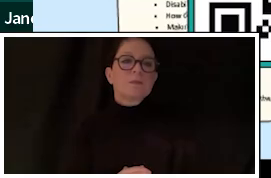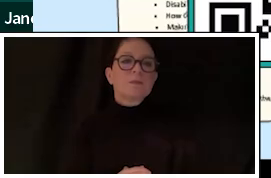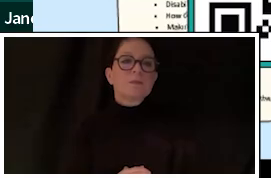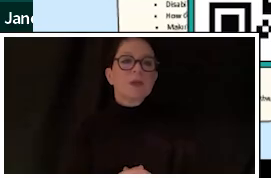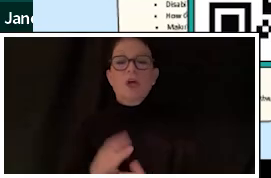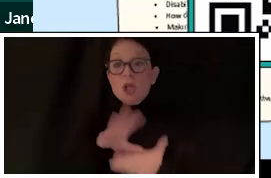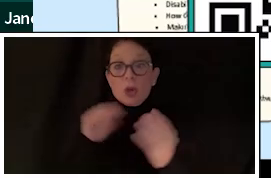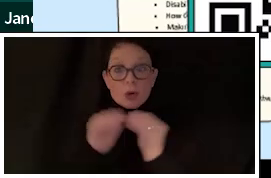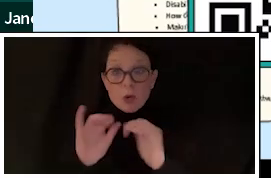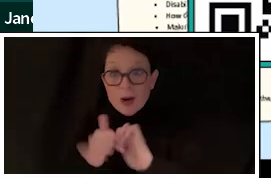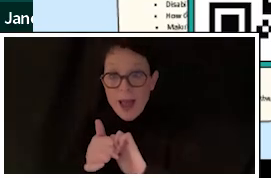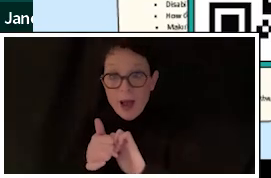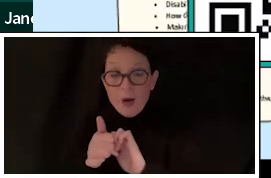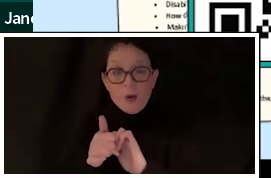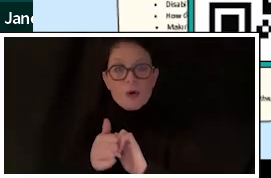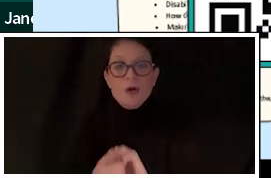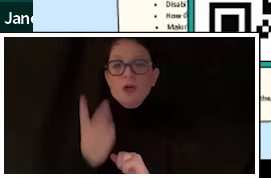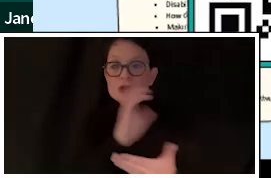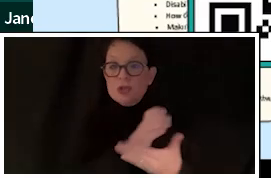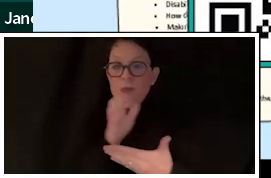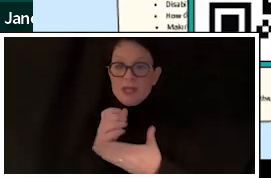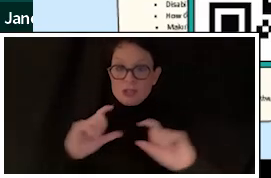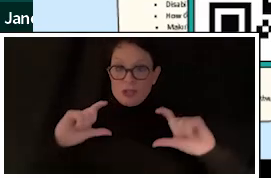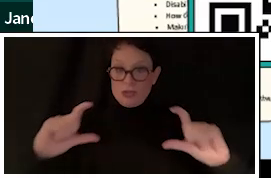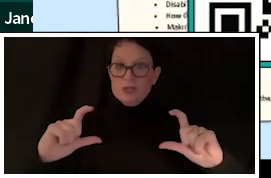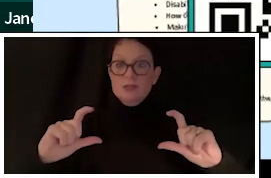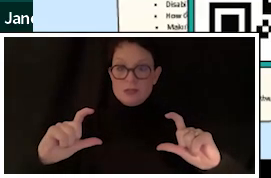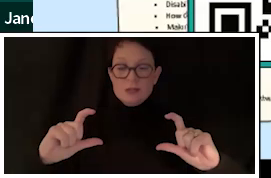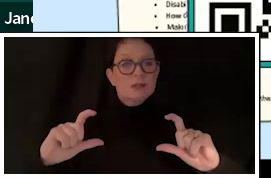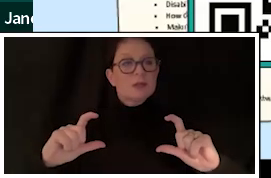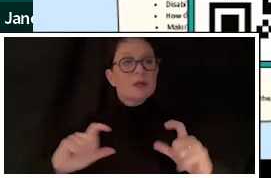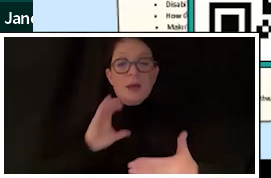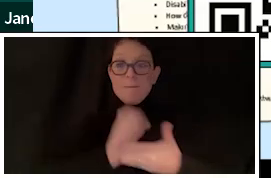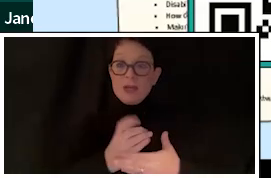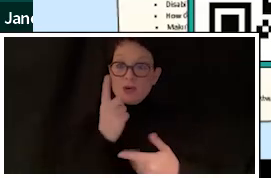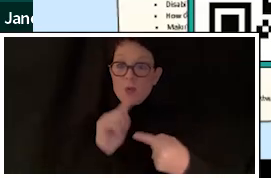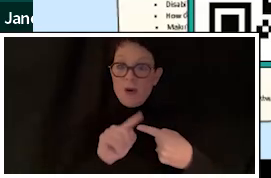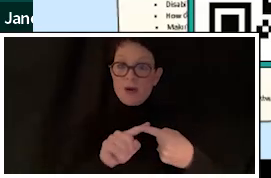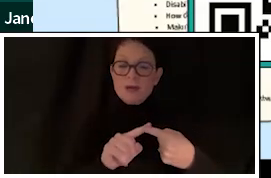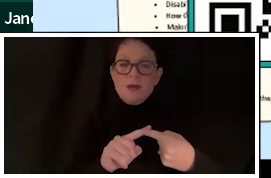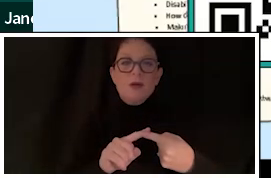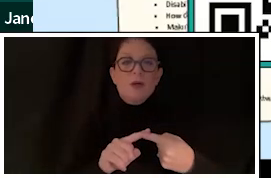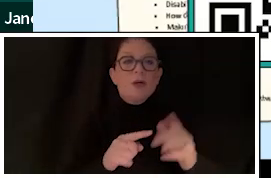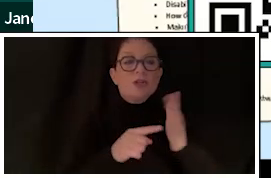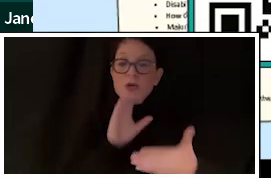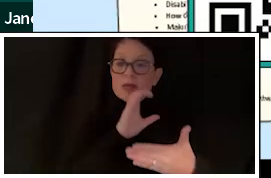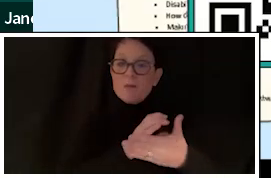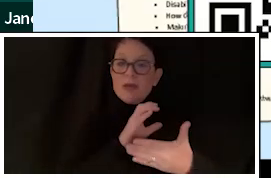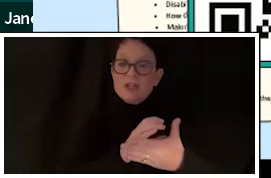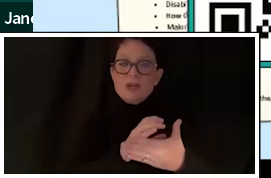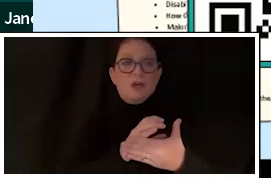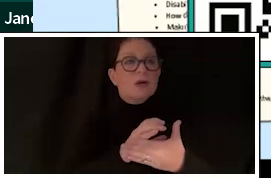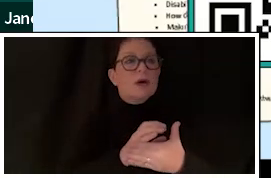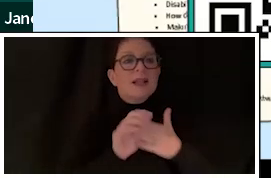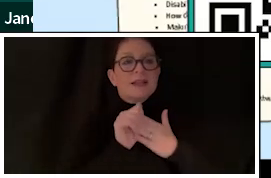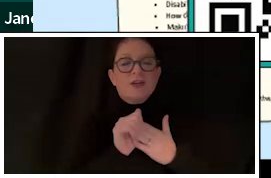Find out more. There are 2 images on this slide. Image 1 shows a picture of our